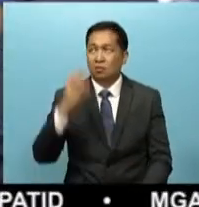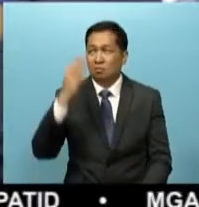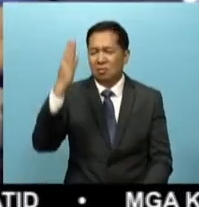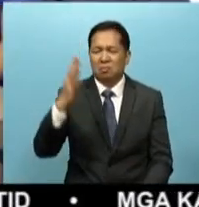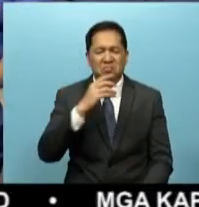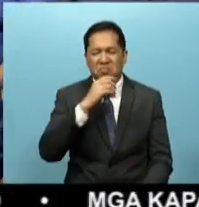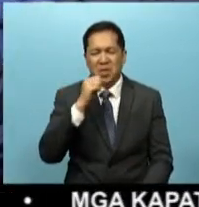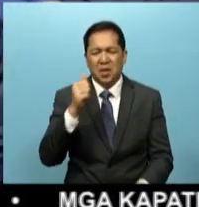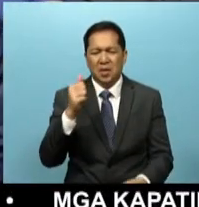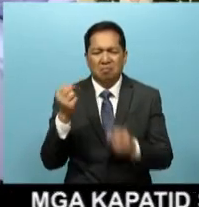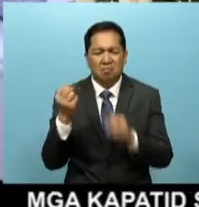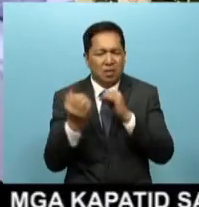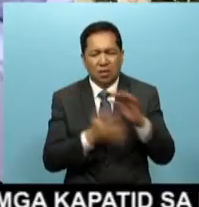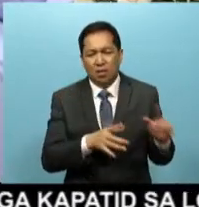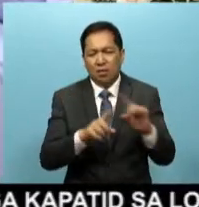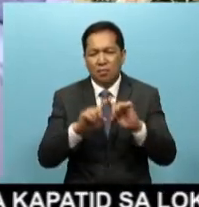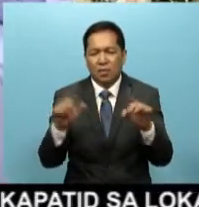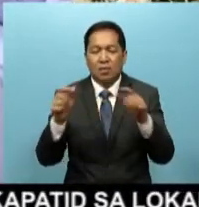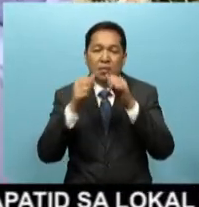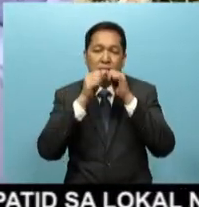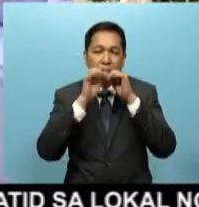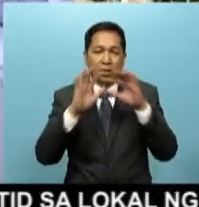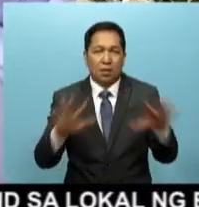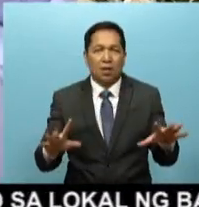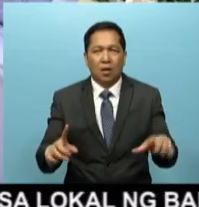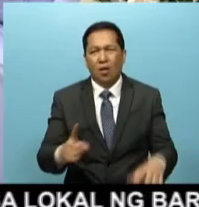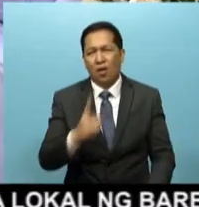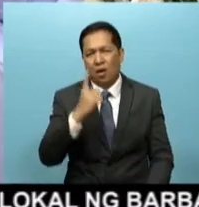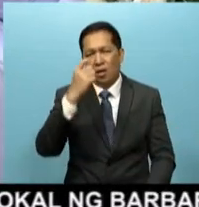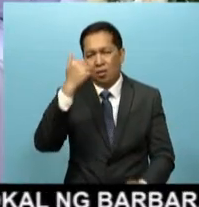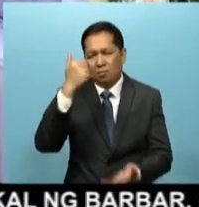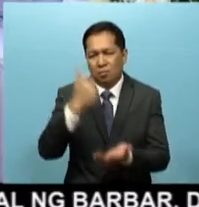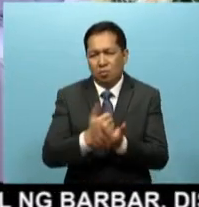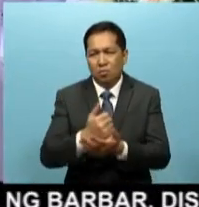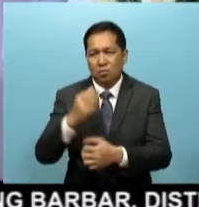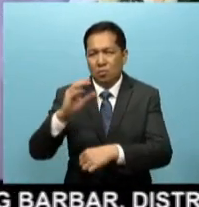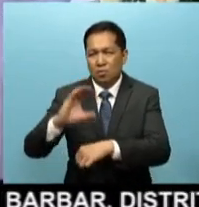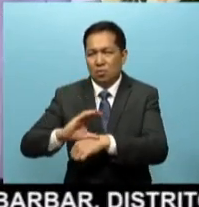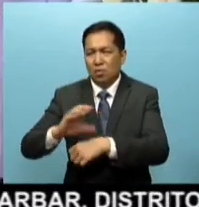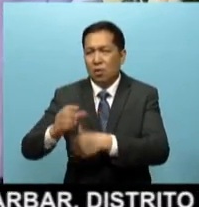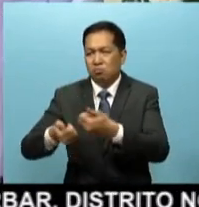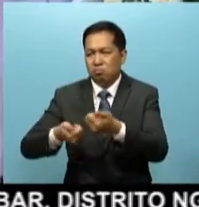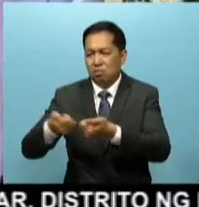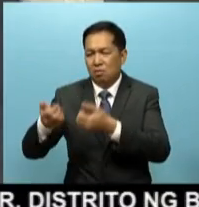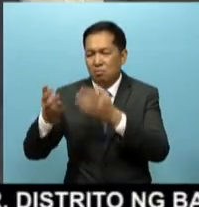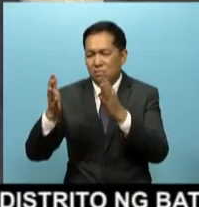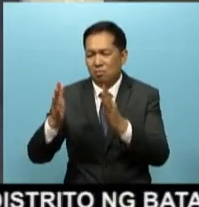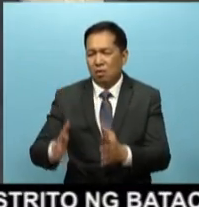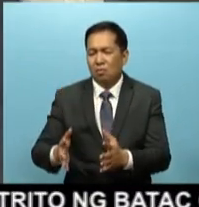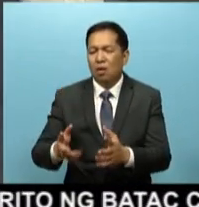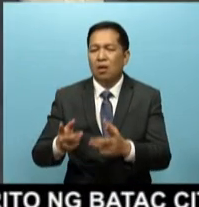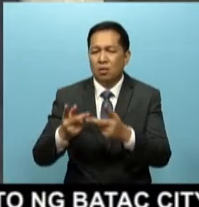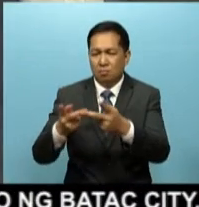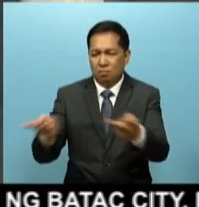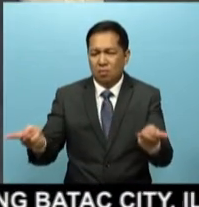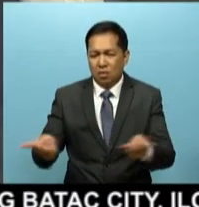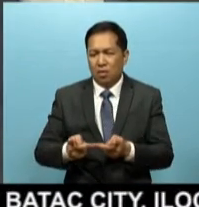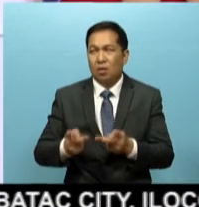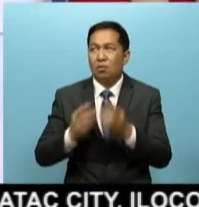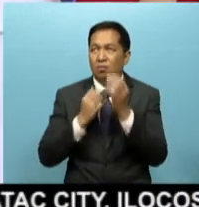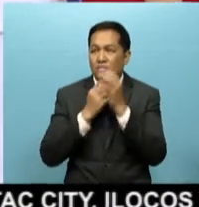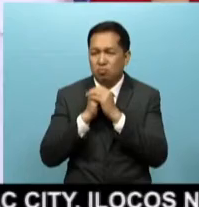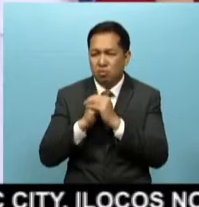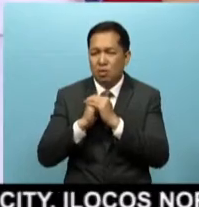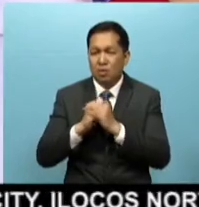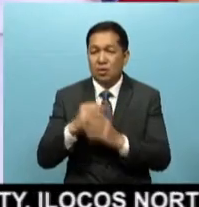alone, but instead blessed them with another place of worship where they can fulfill their holy duties to Him.